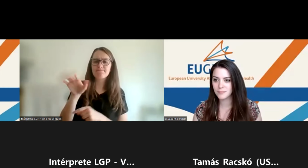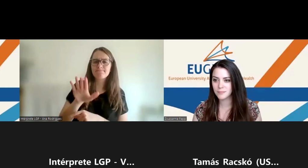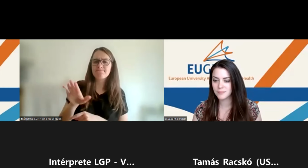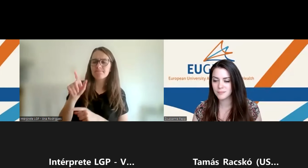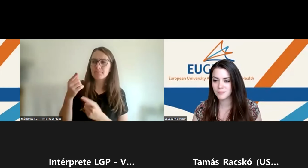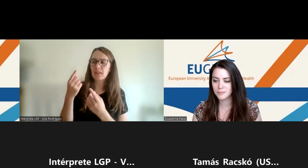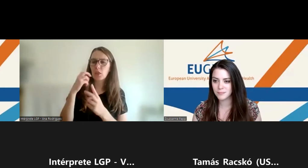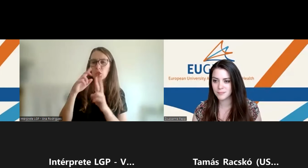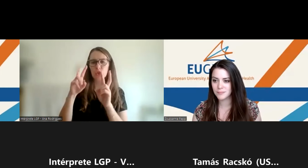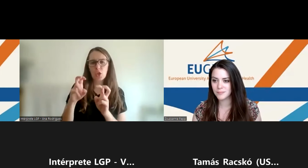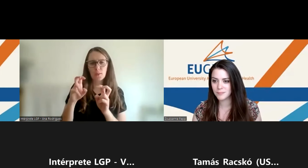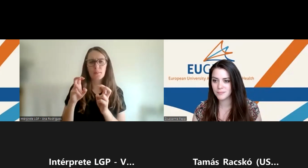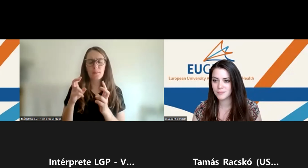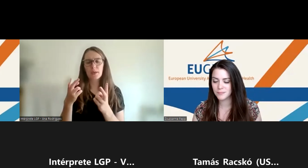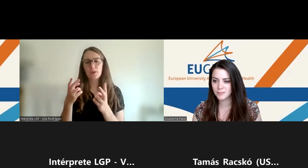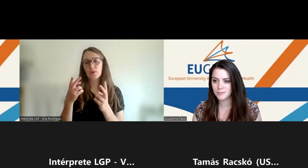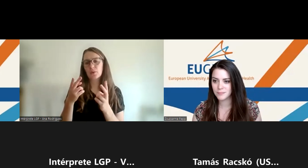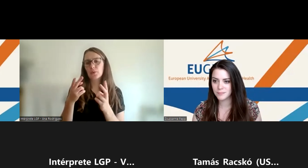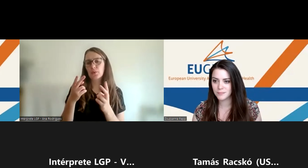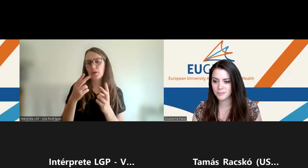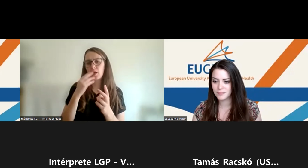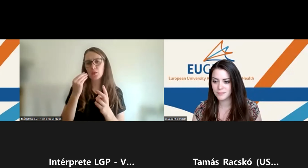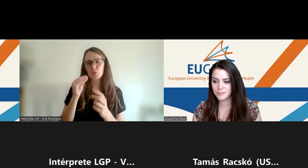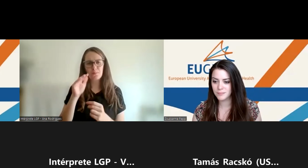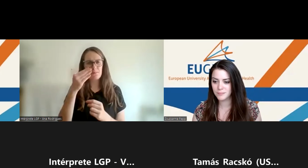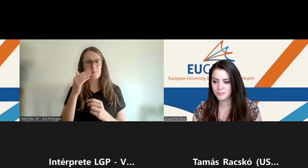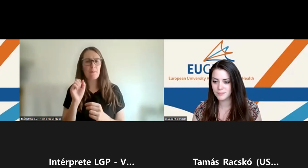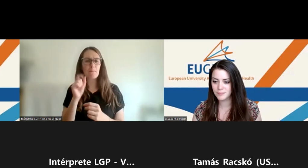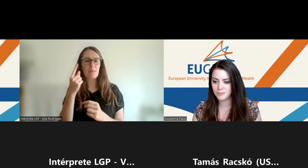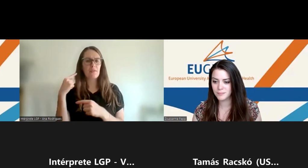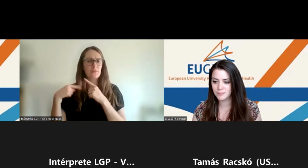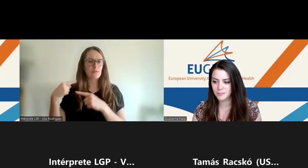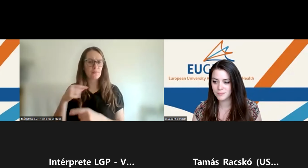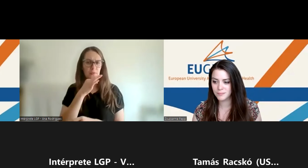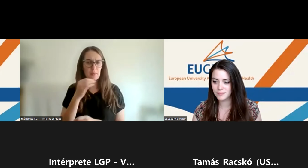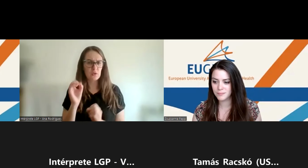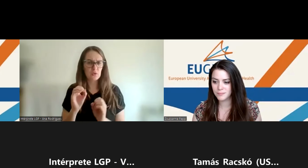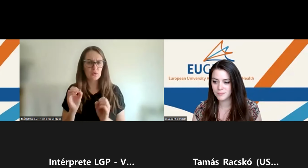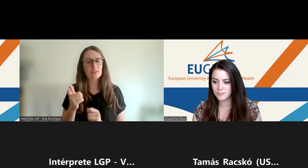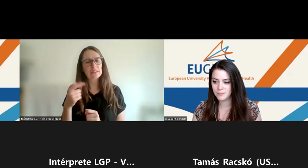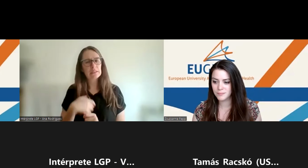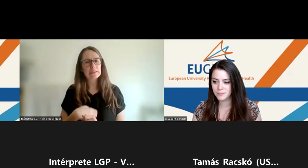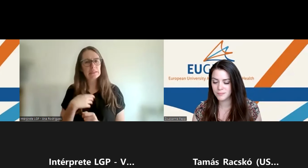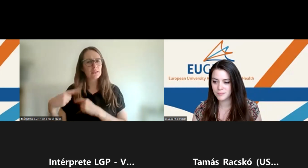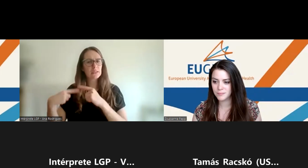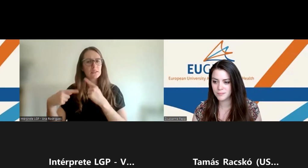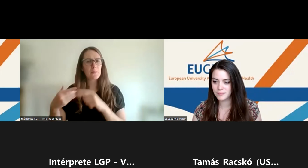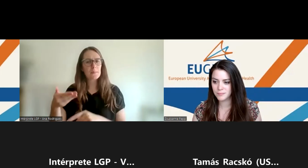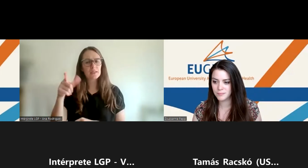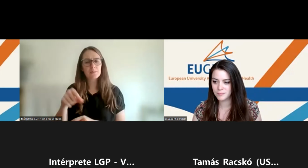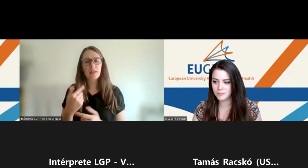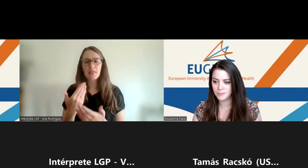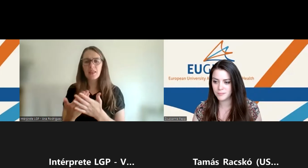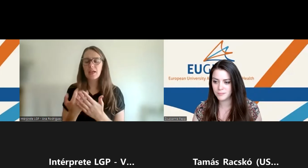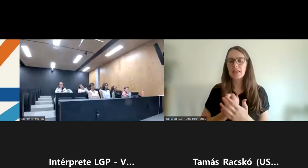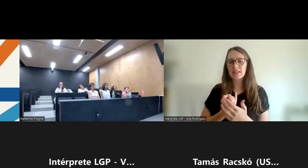of first-generation students, I think, has a little bit of a longer tradition, and it is more of a positive identity,